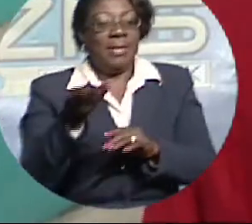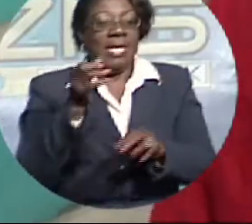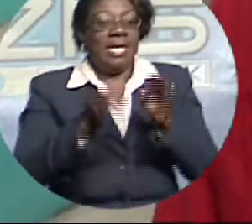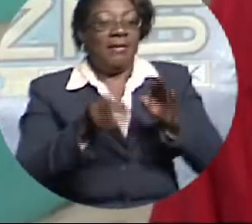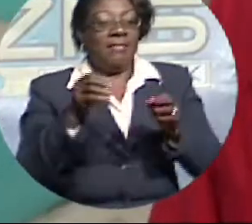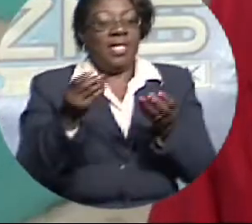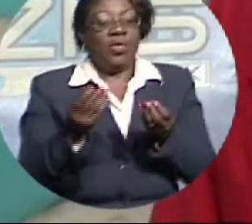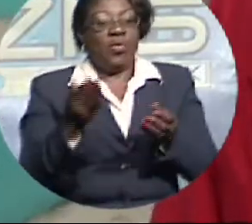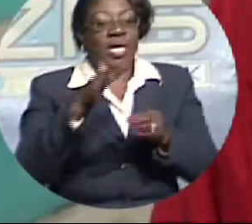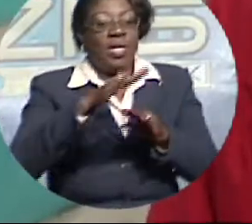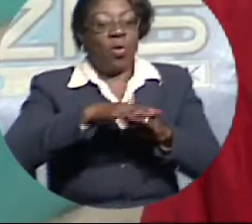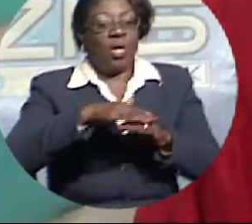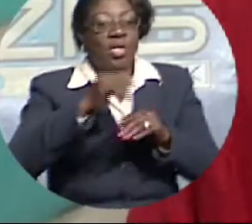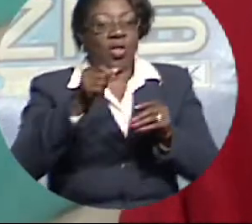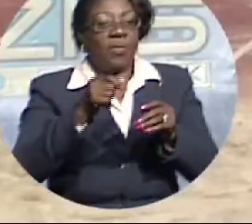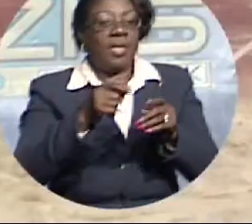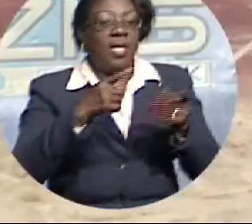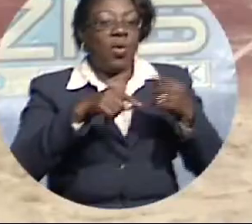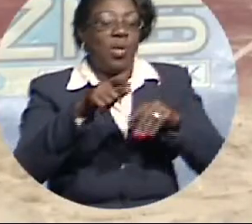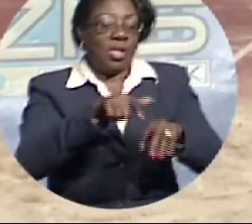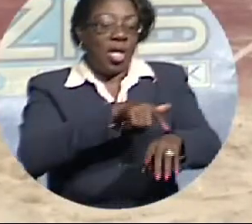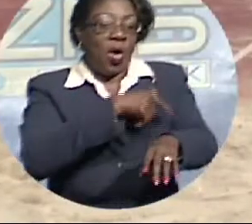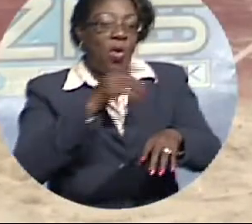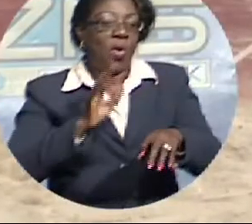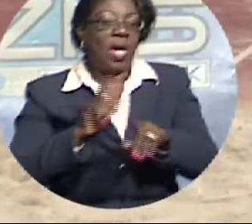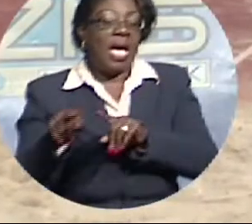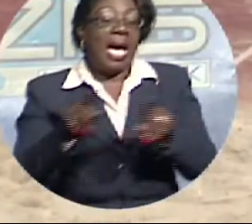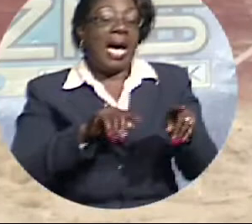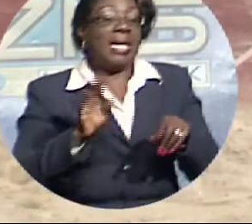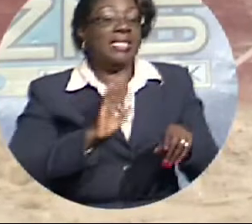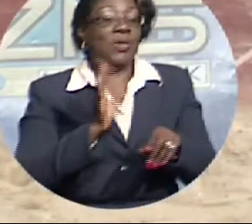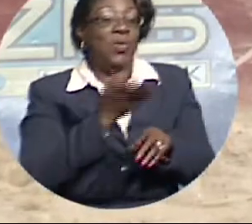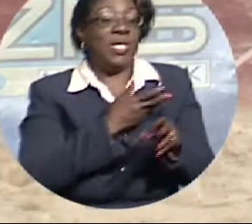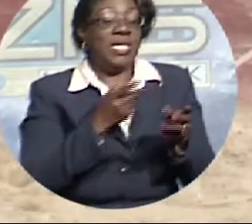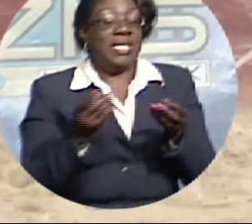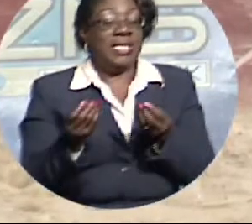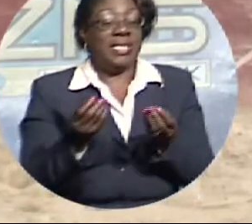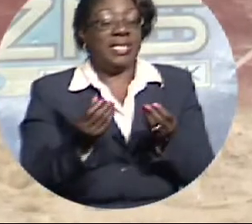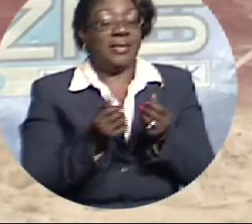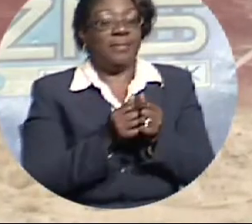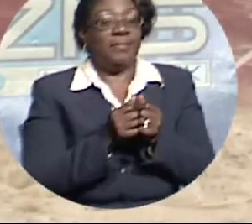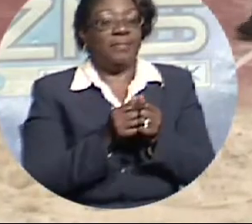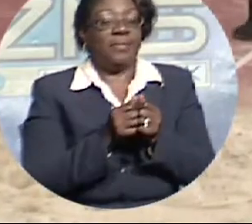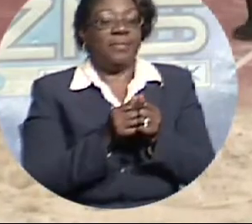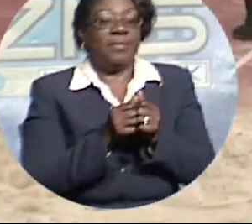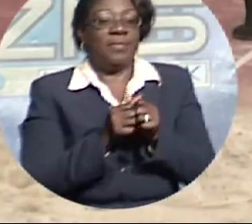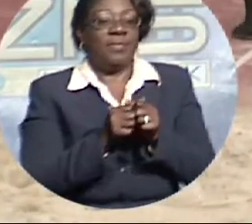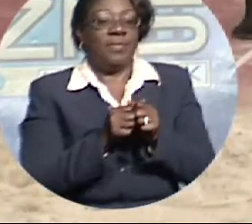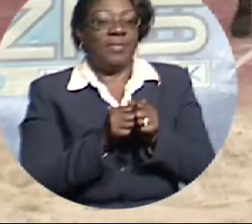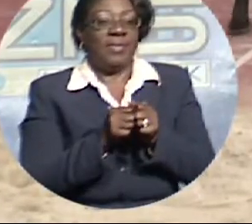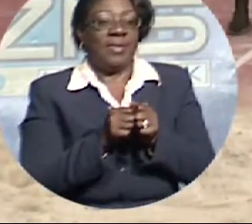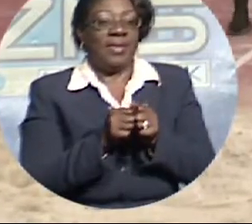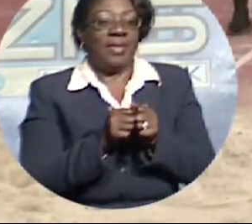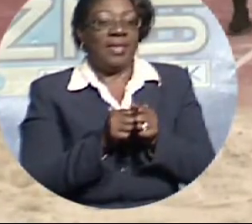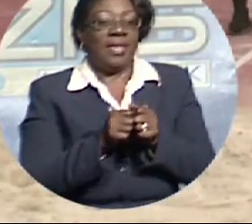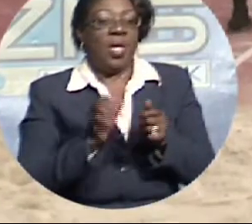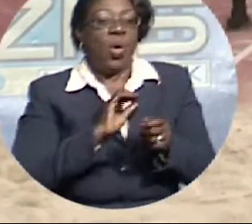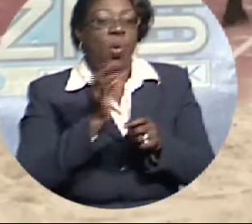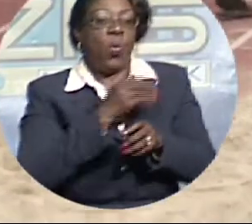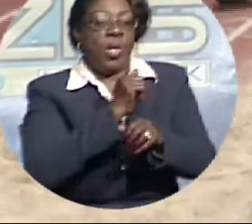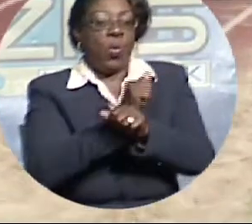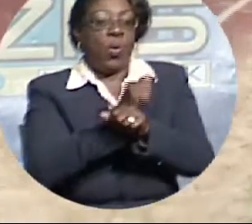top, I wonder if they could go as long as we go. Gardner believing that they have put in the off-season work to finally end that run. We work